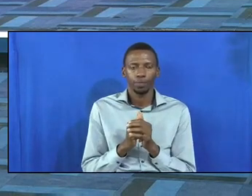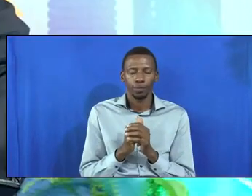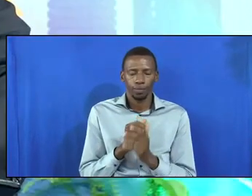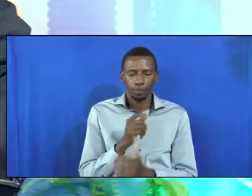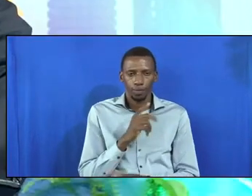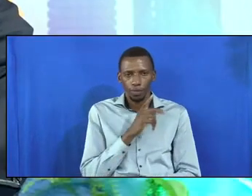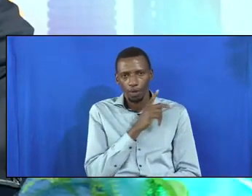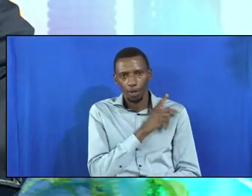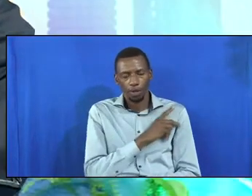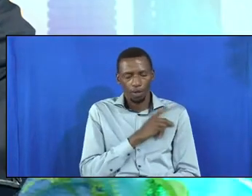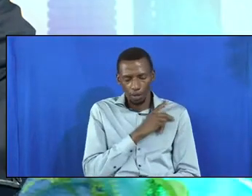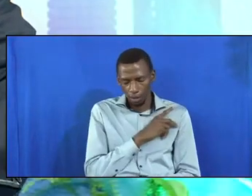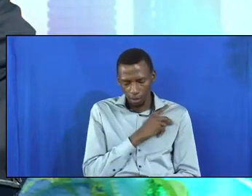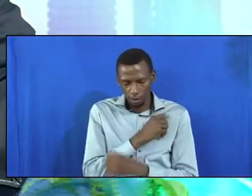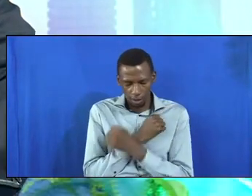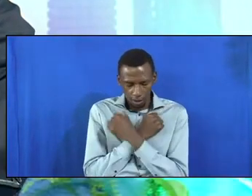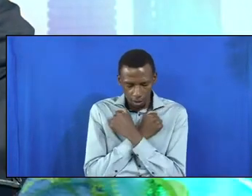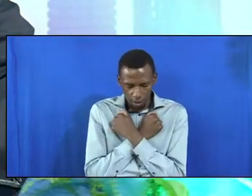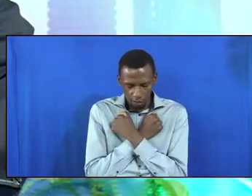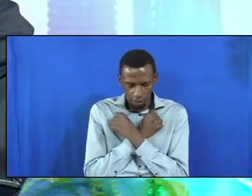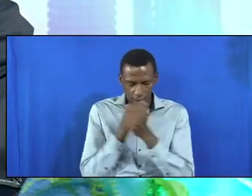Kind and loving Heavenly Father,